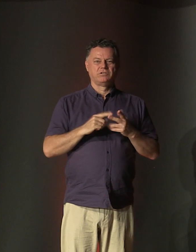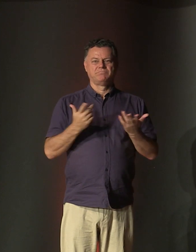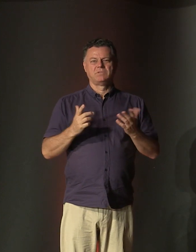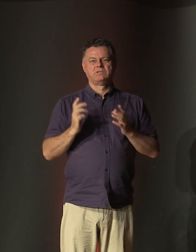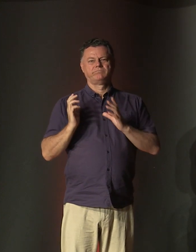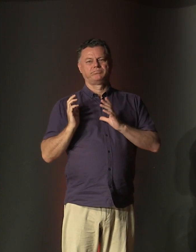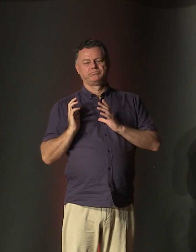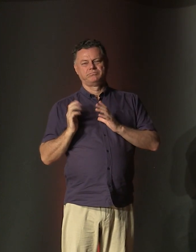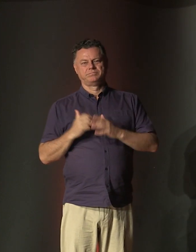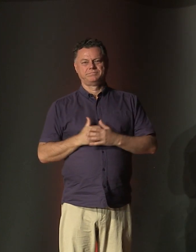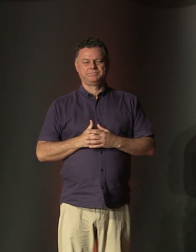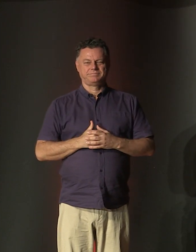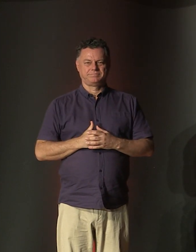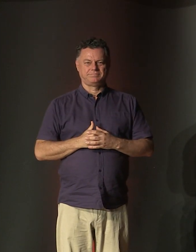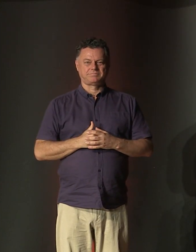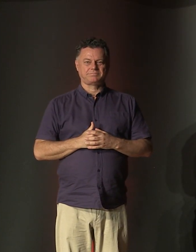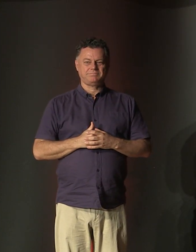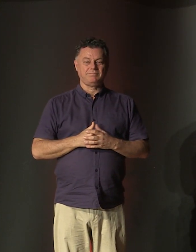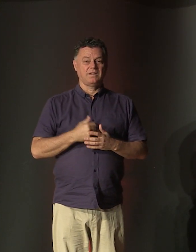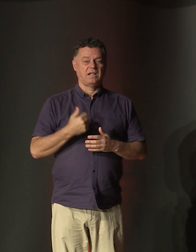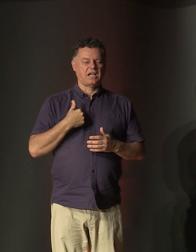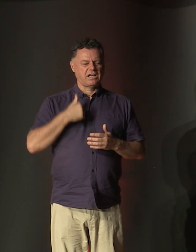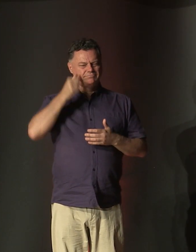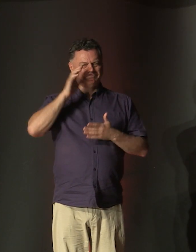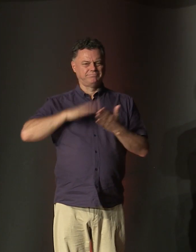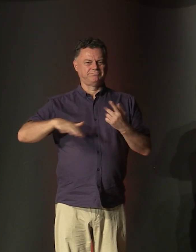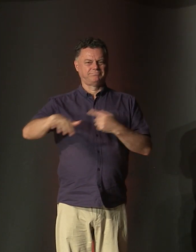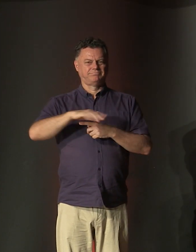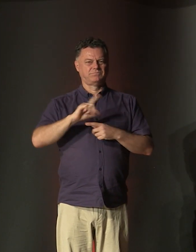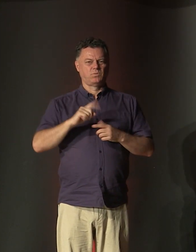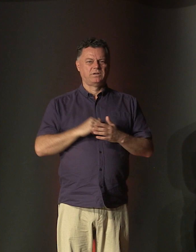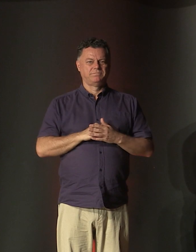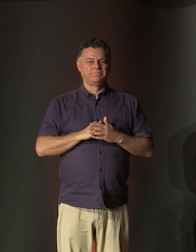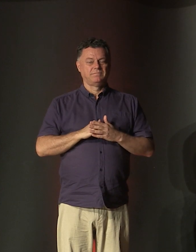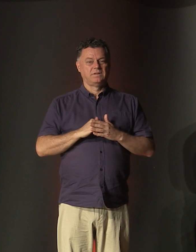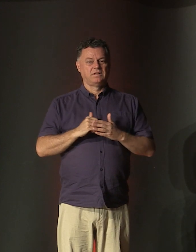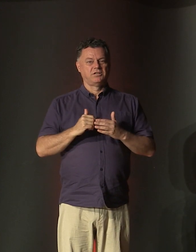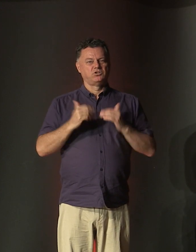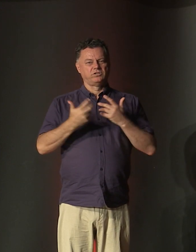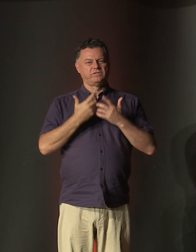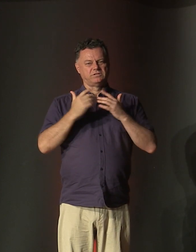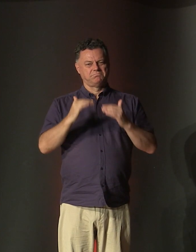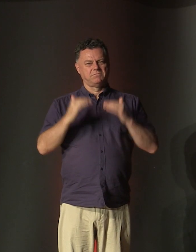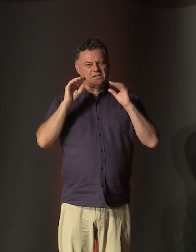the sector in this framework that I know best, the higher education